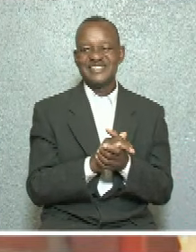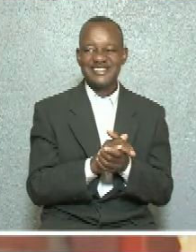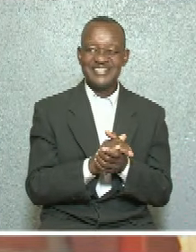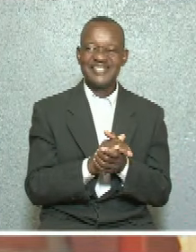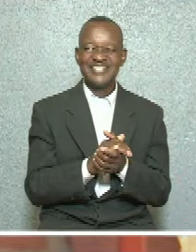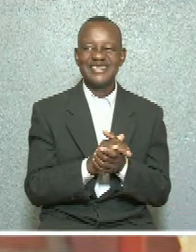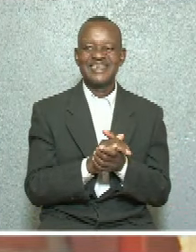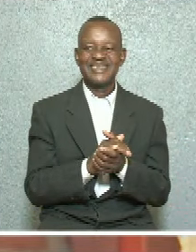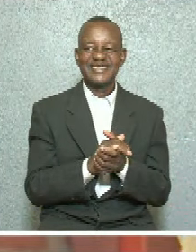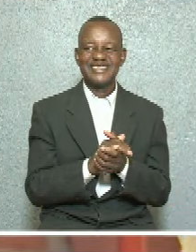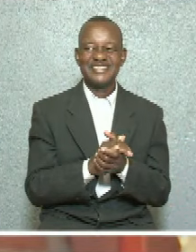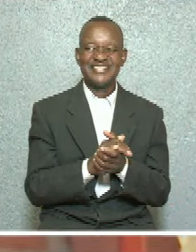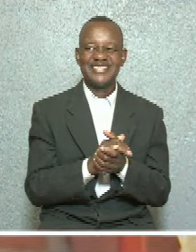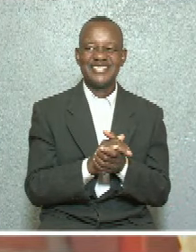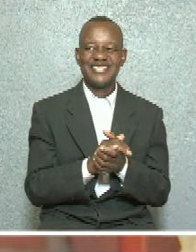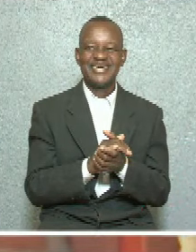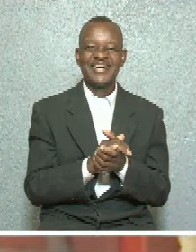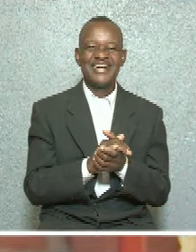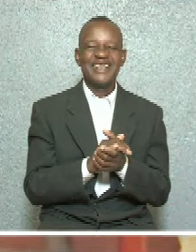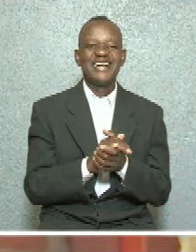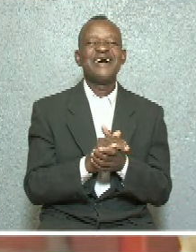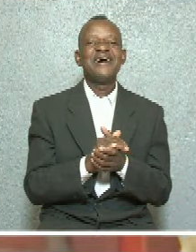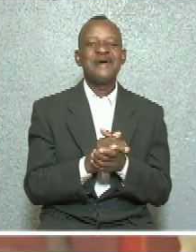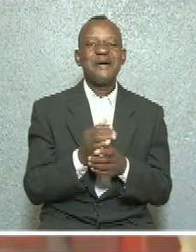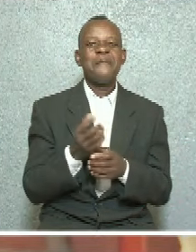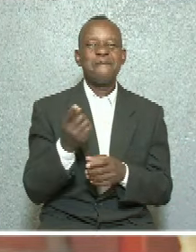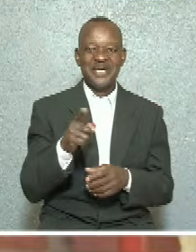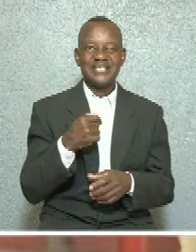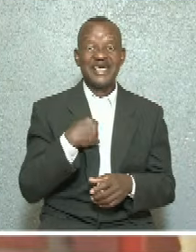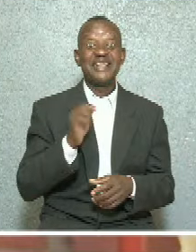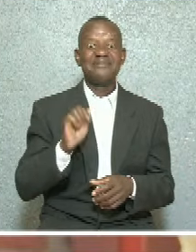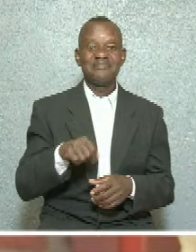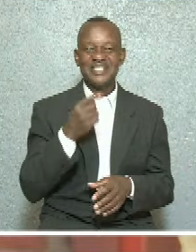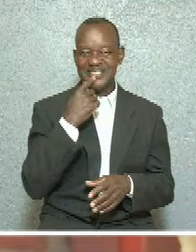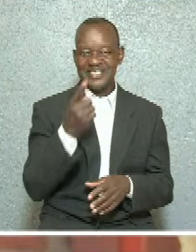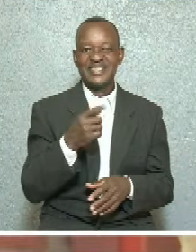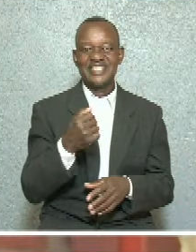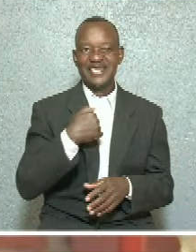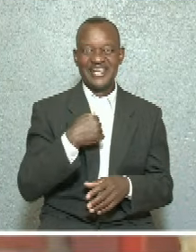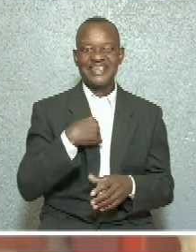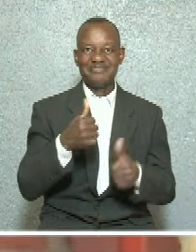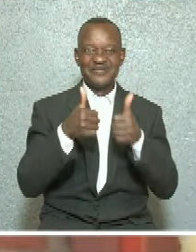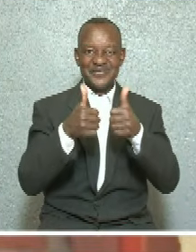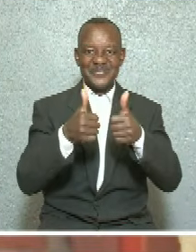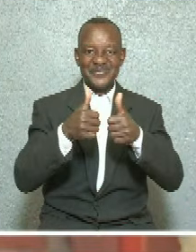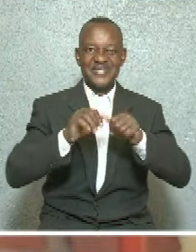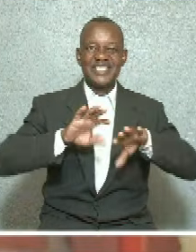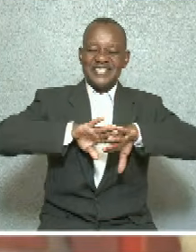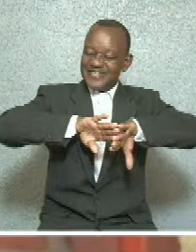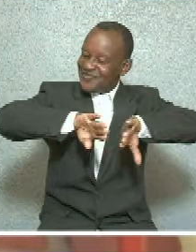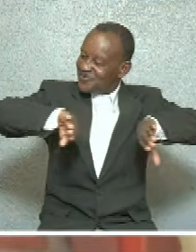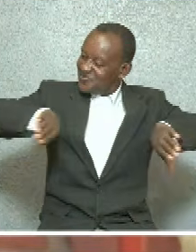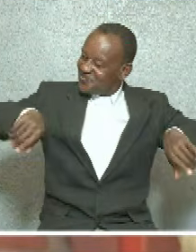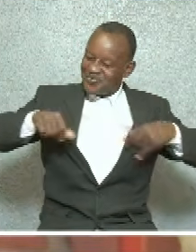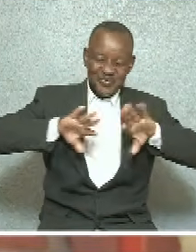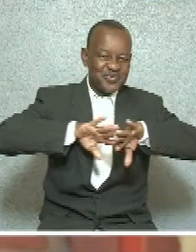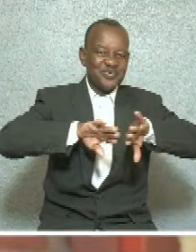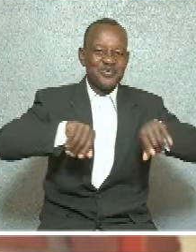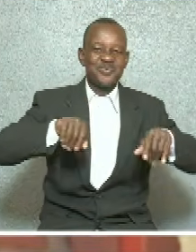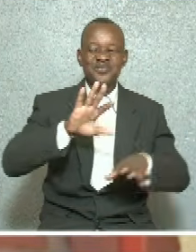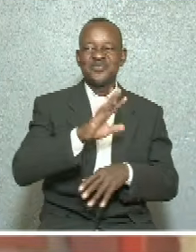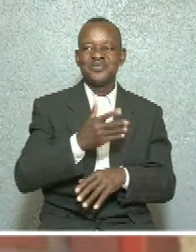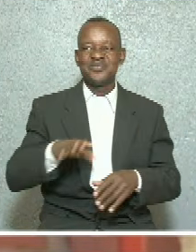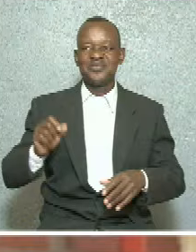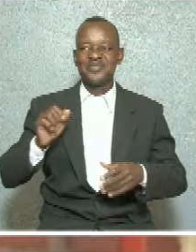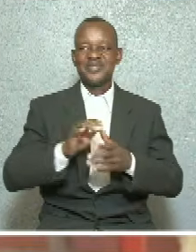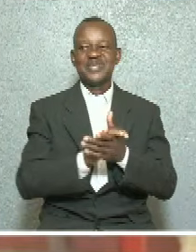I'm quite good in it. So I studied it, and now I give swimming classes. So for the kids, we won together